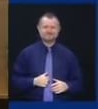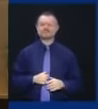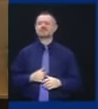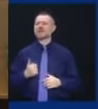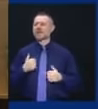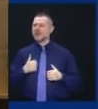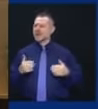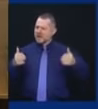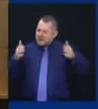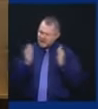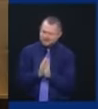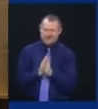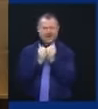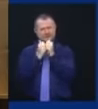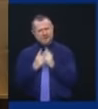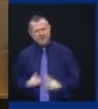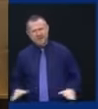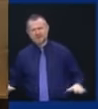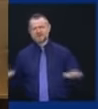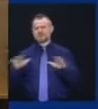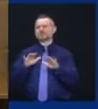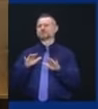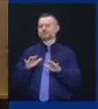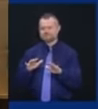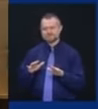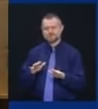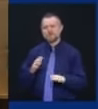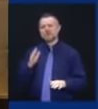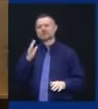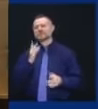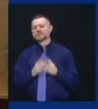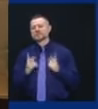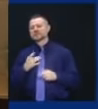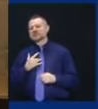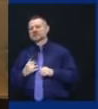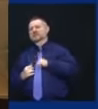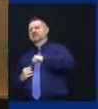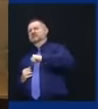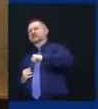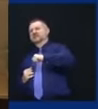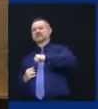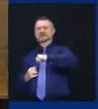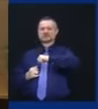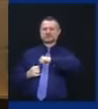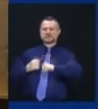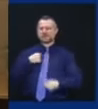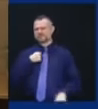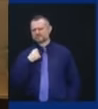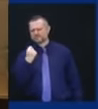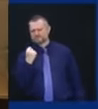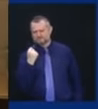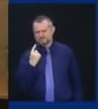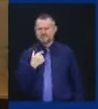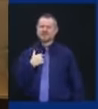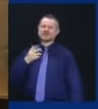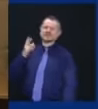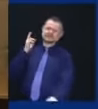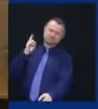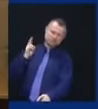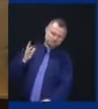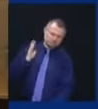I'm calling on everyone. We understand that people have hesitancy. We understand the history. We understand clinical